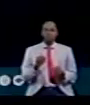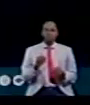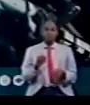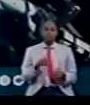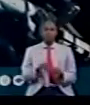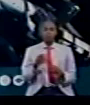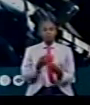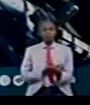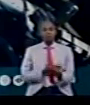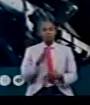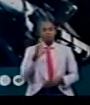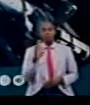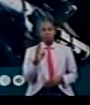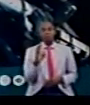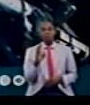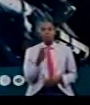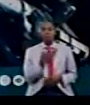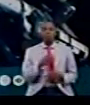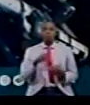cancer,